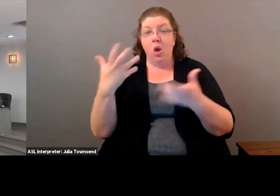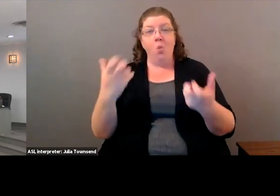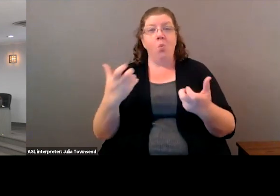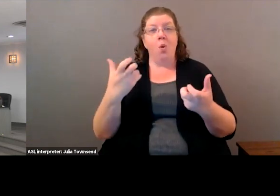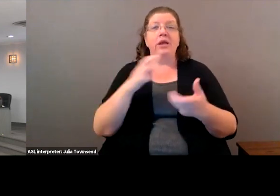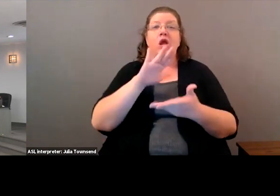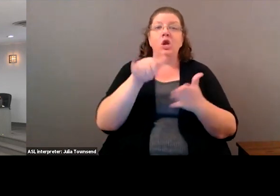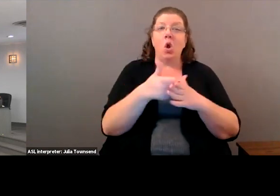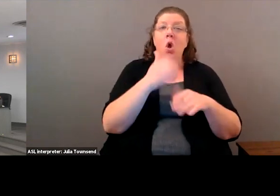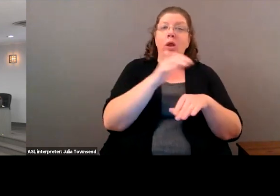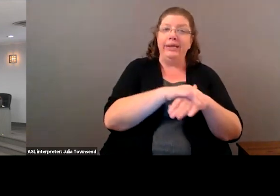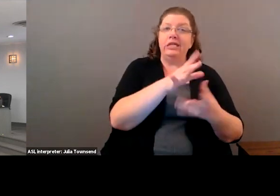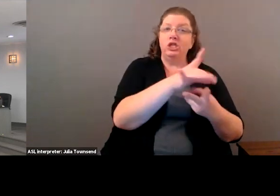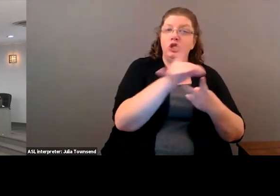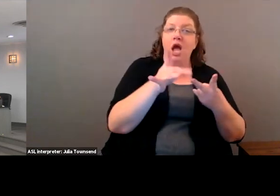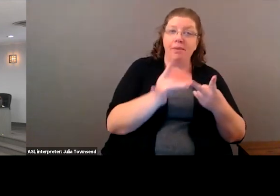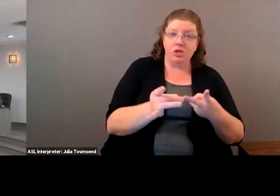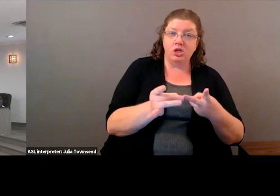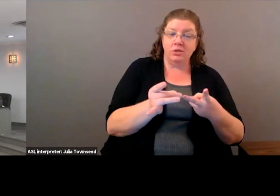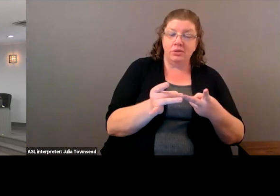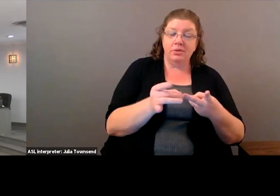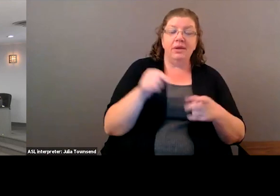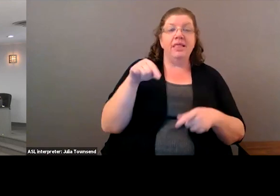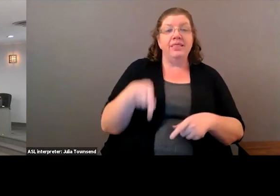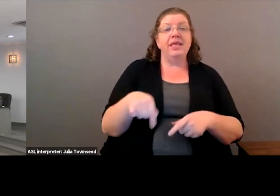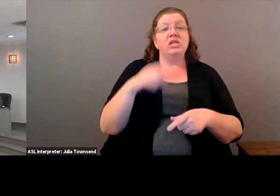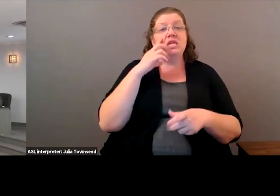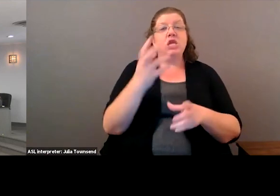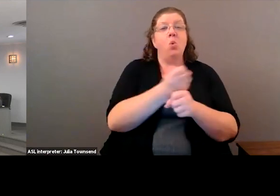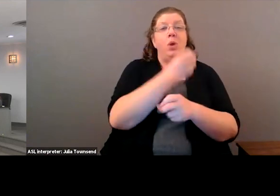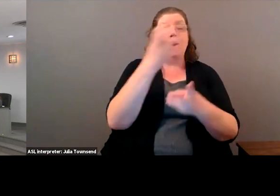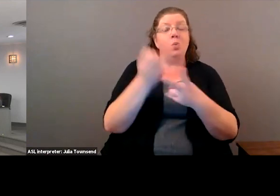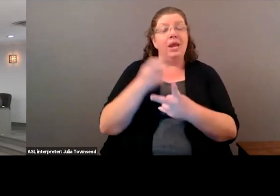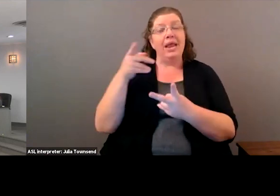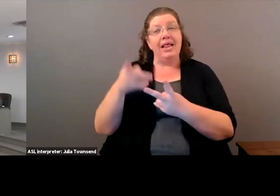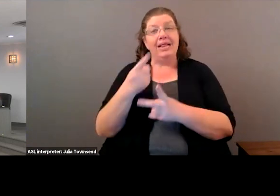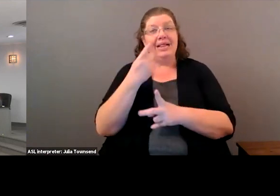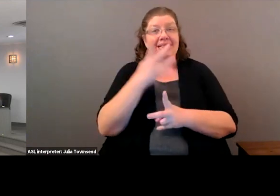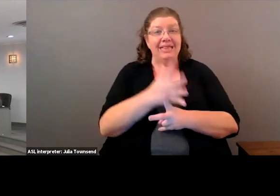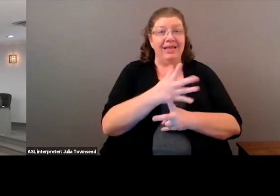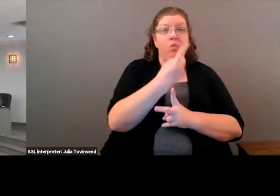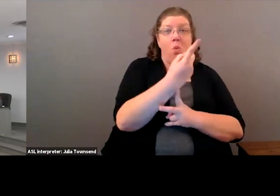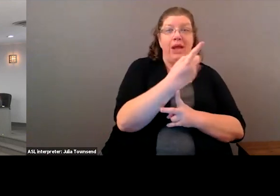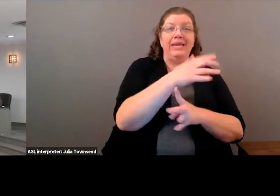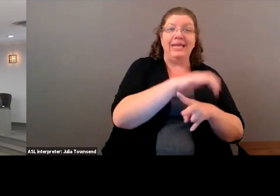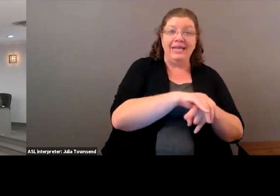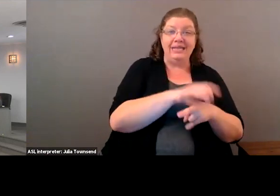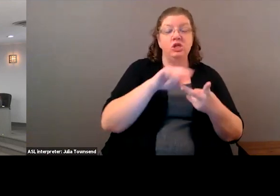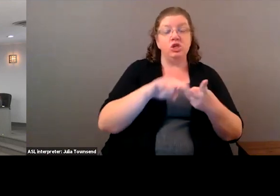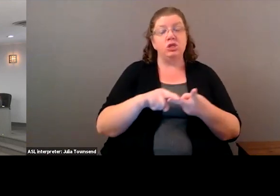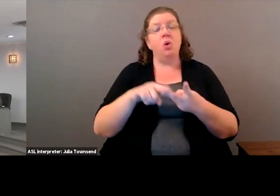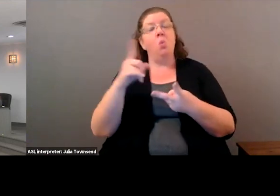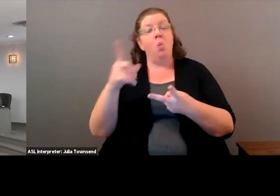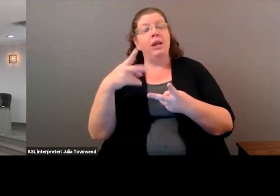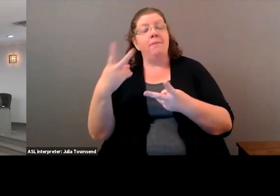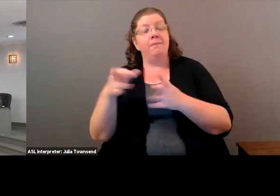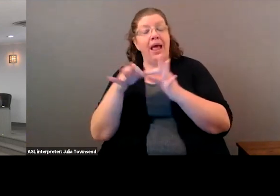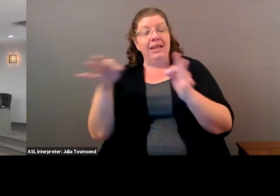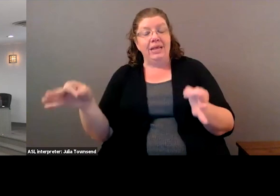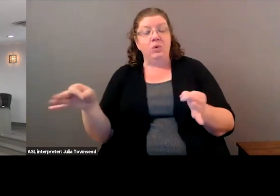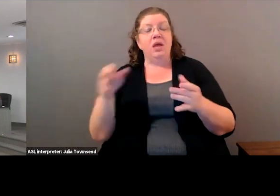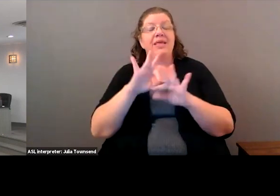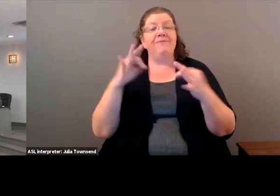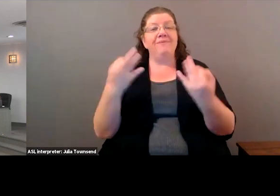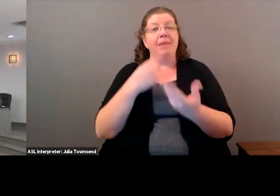option. This is a win-win if you leave one track in English. It gives families choice that don't want to be pushed out of their